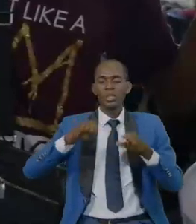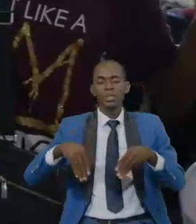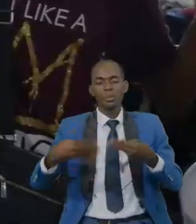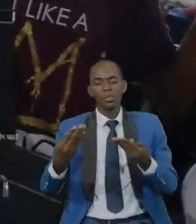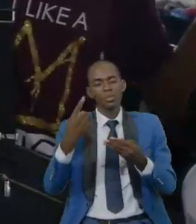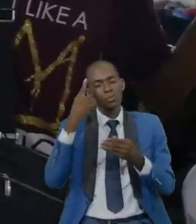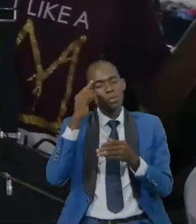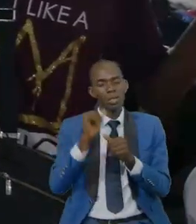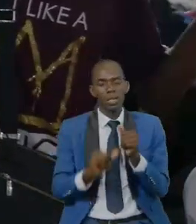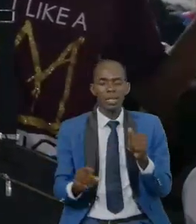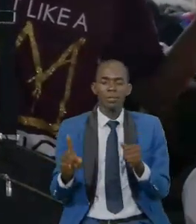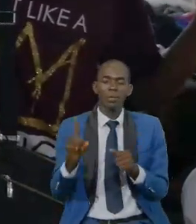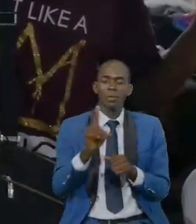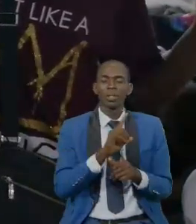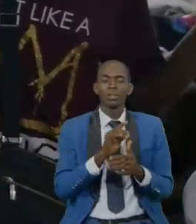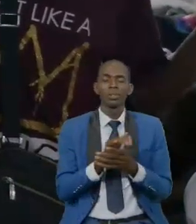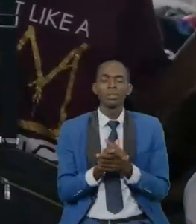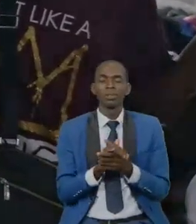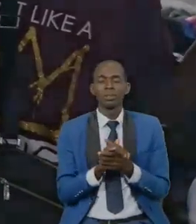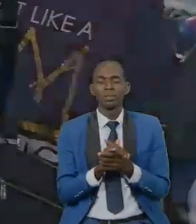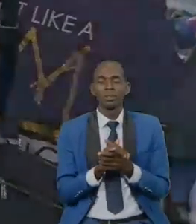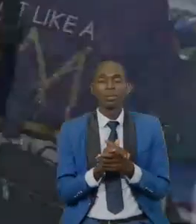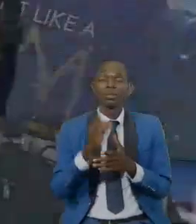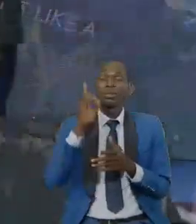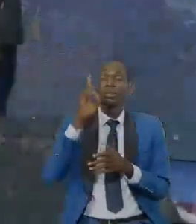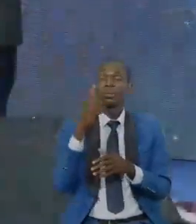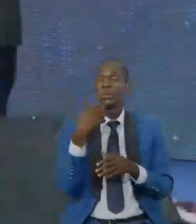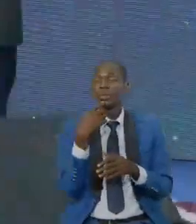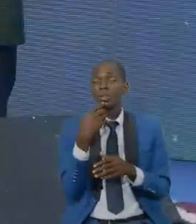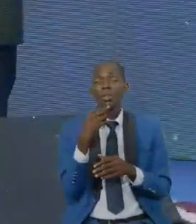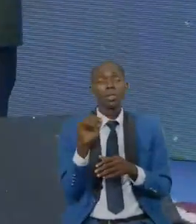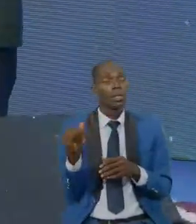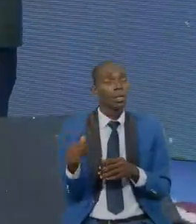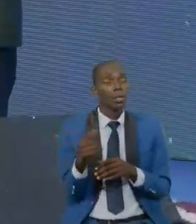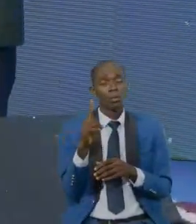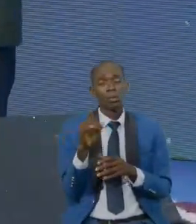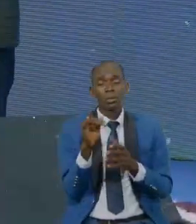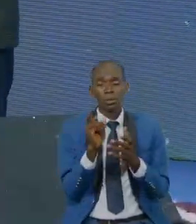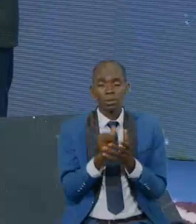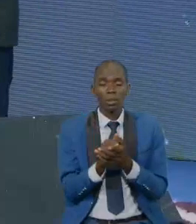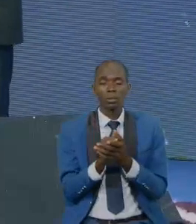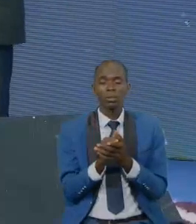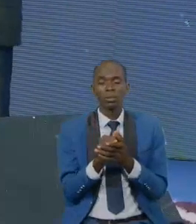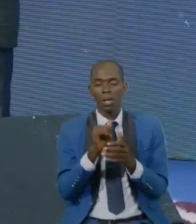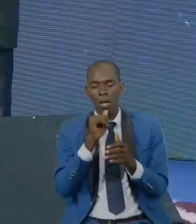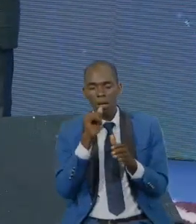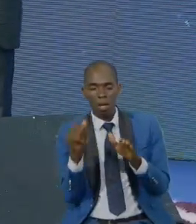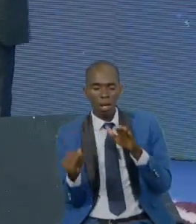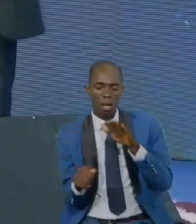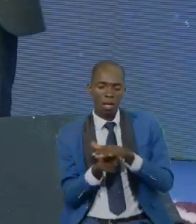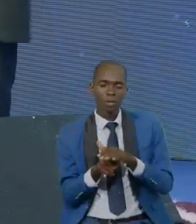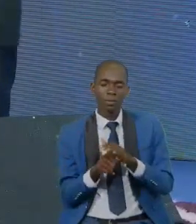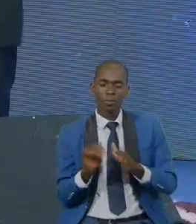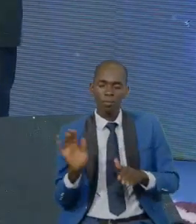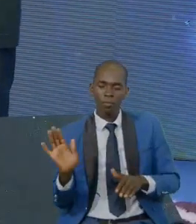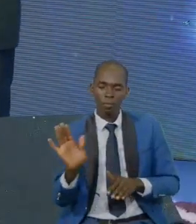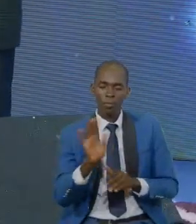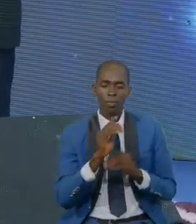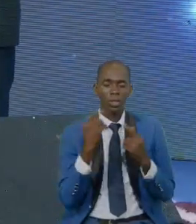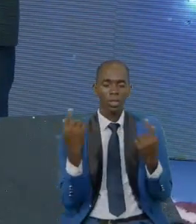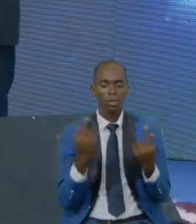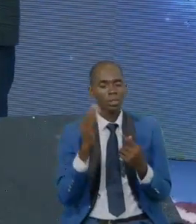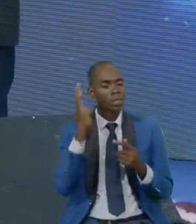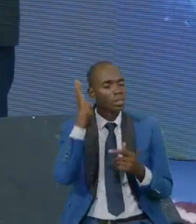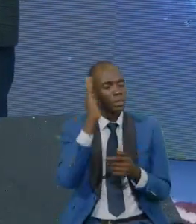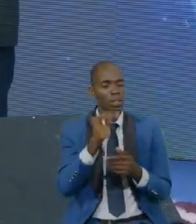everyone. You said, whosoever covers up his sin shall not